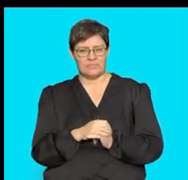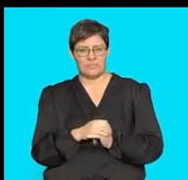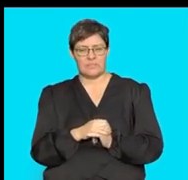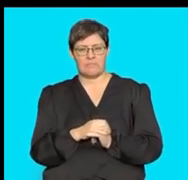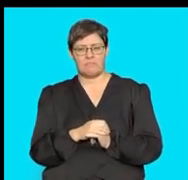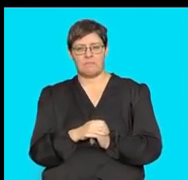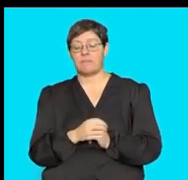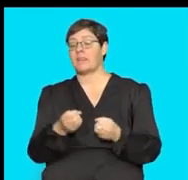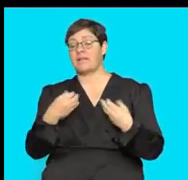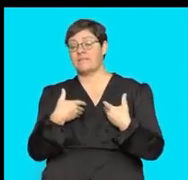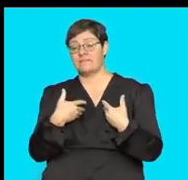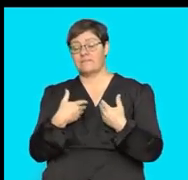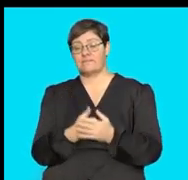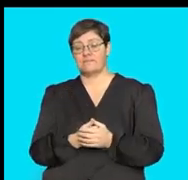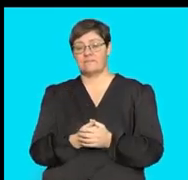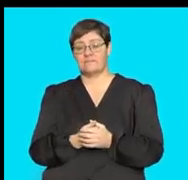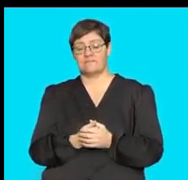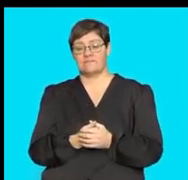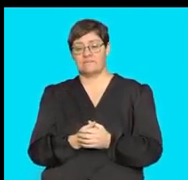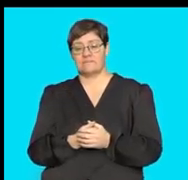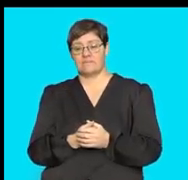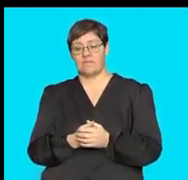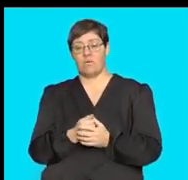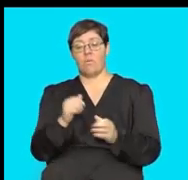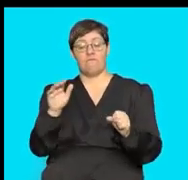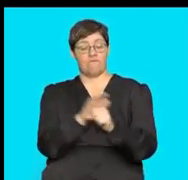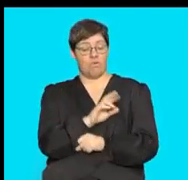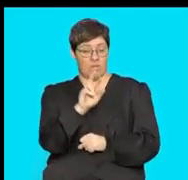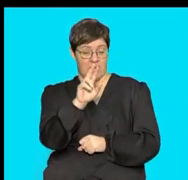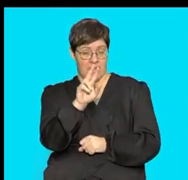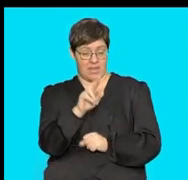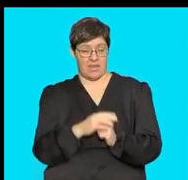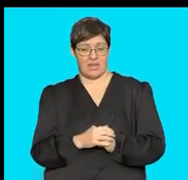have, we're given one full pair